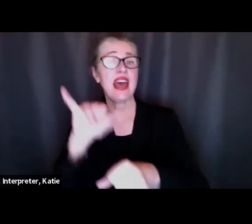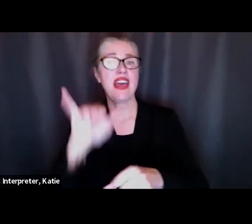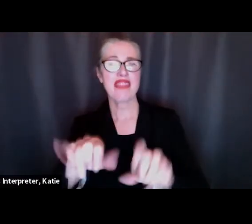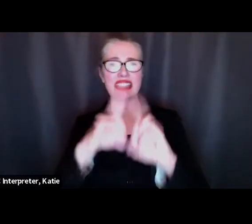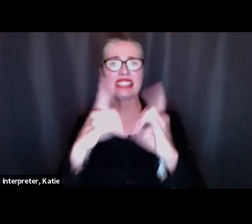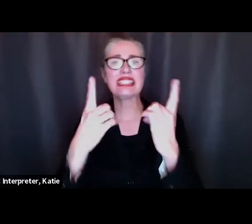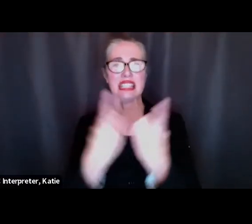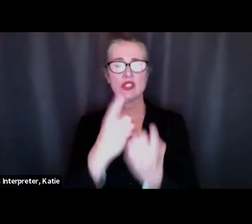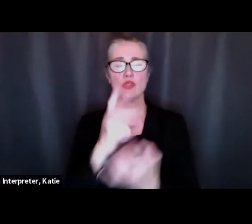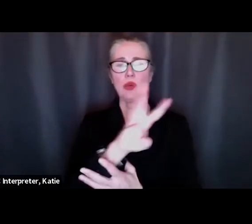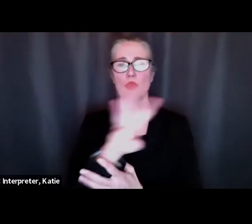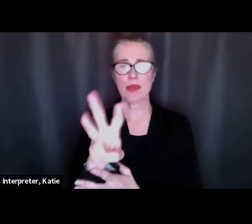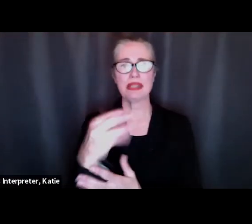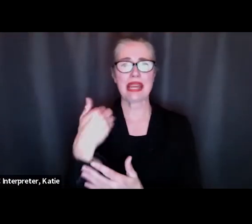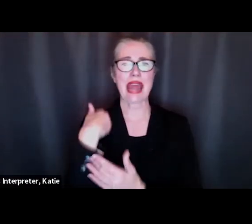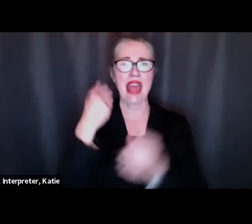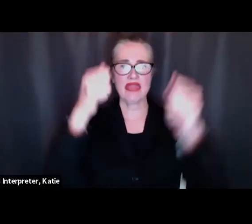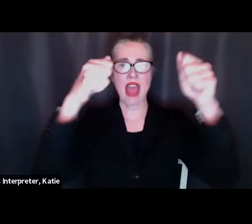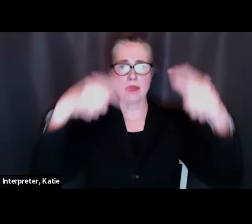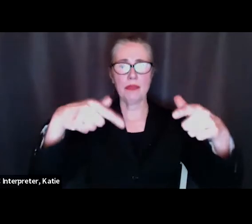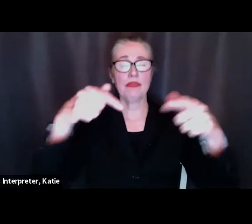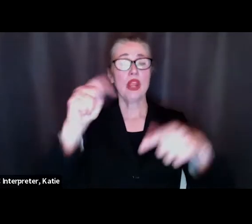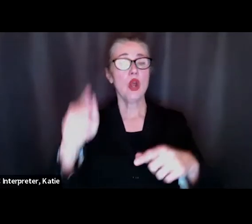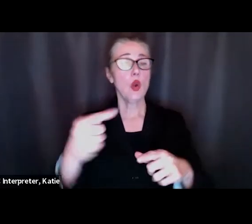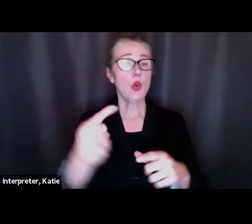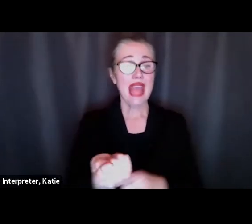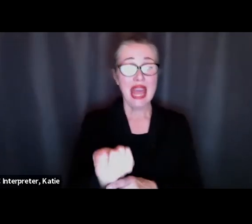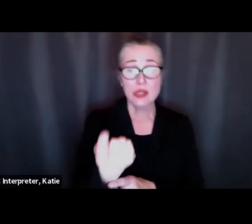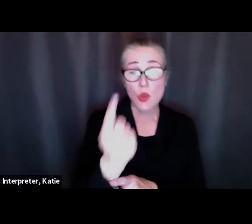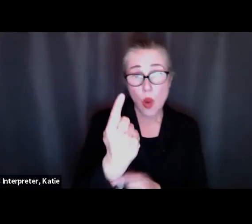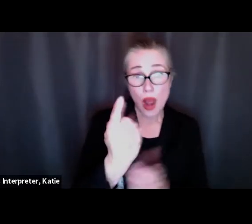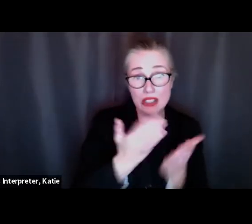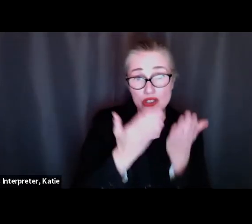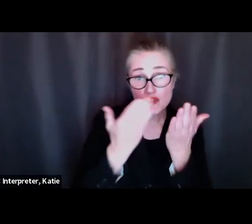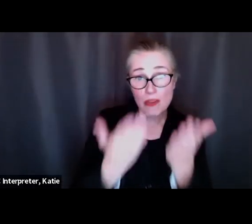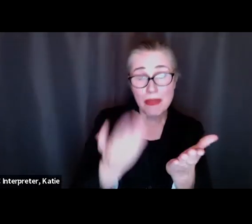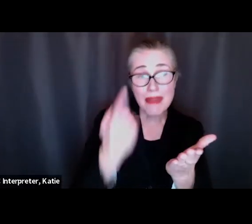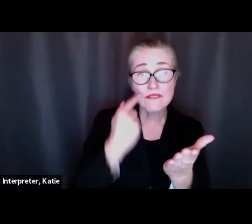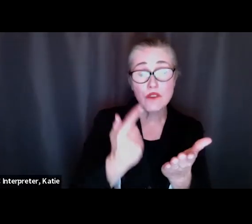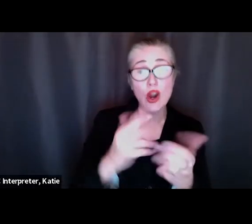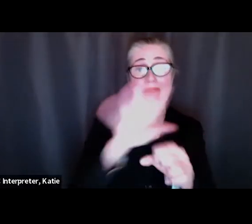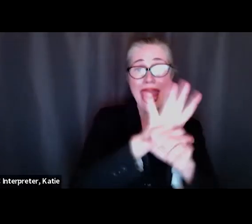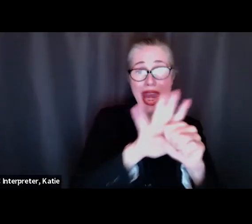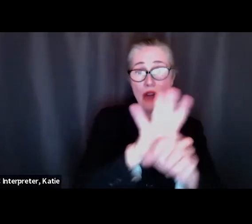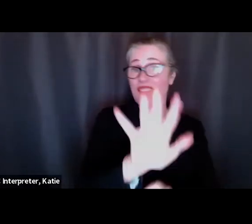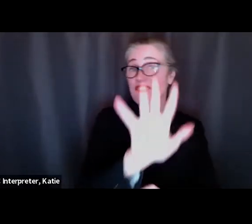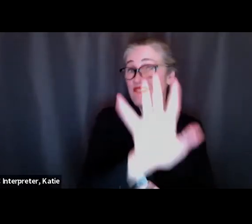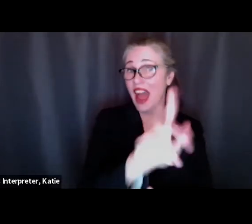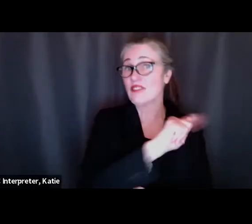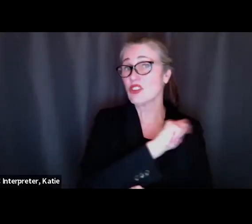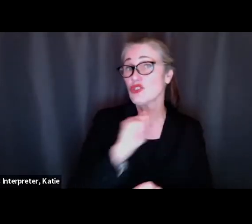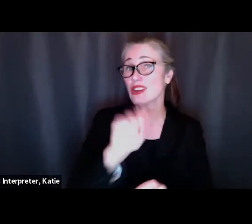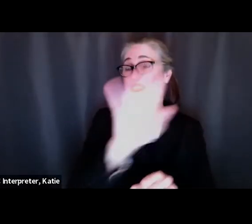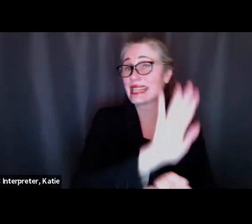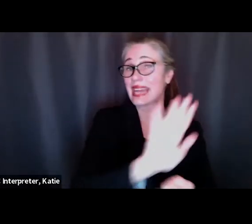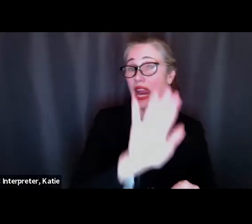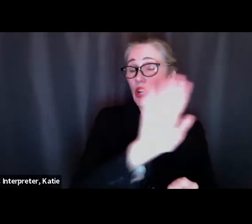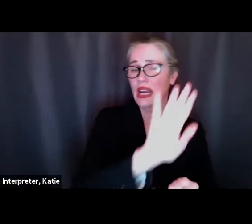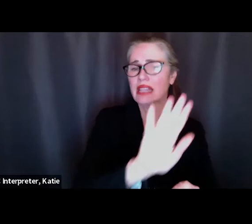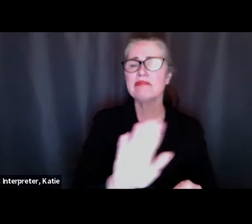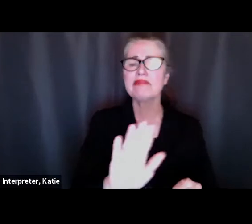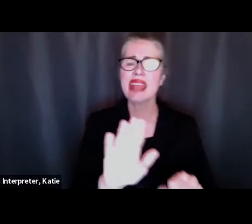um we had one submittal for a five trustee area and a seven that just identified some communities of